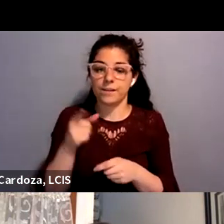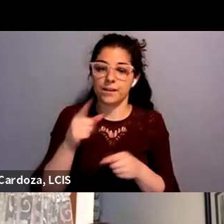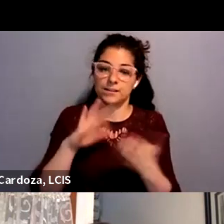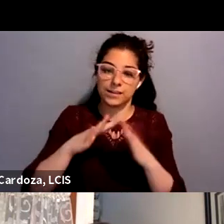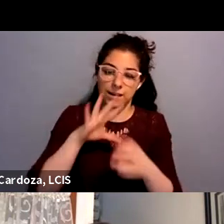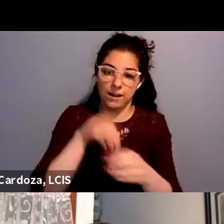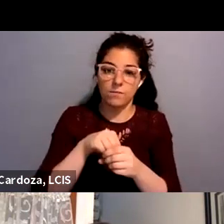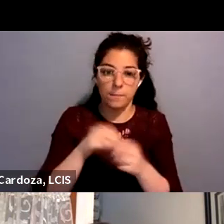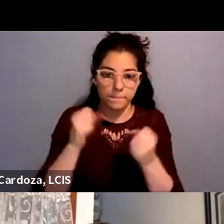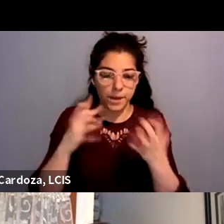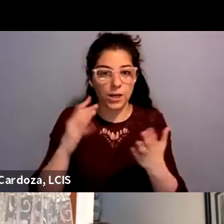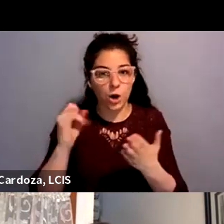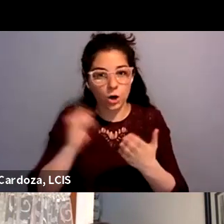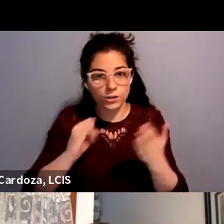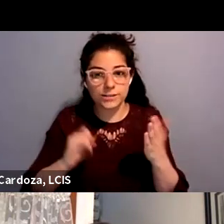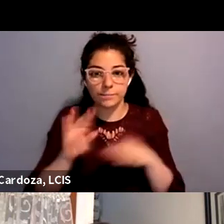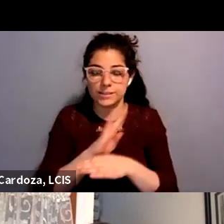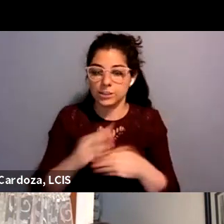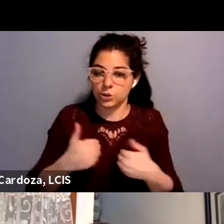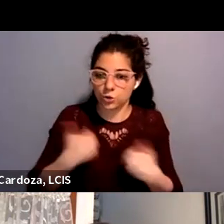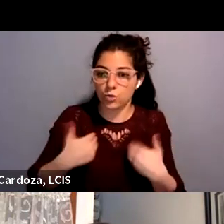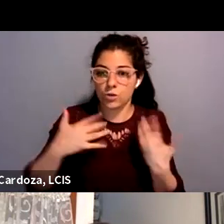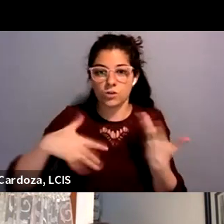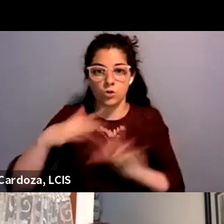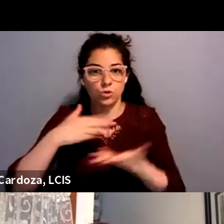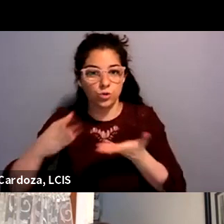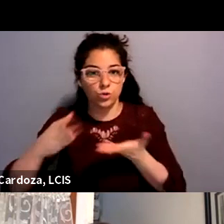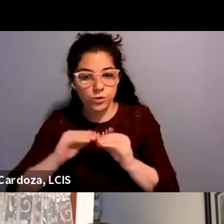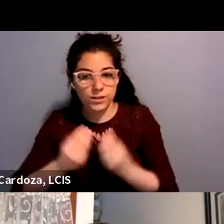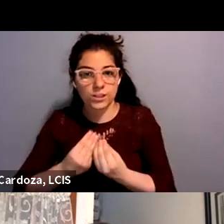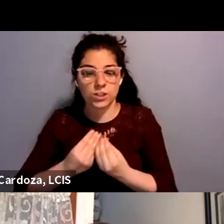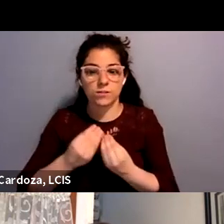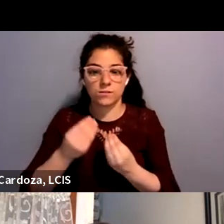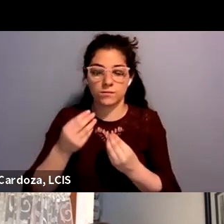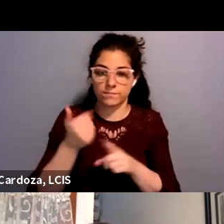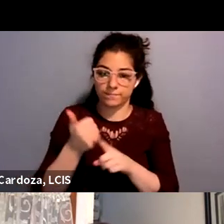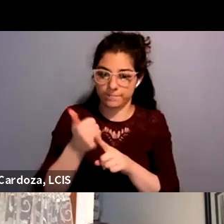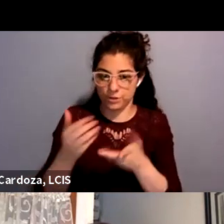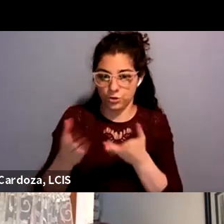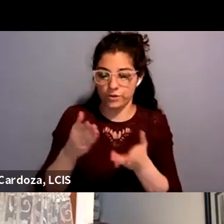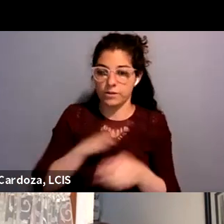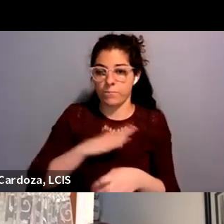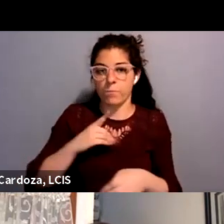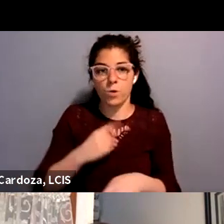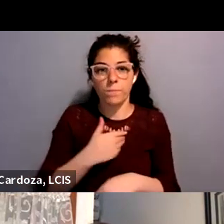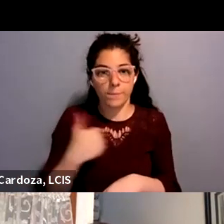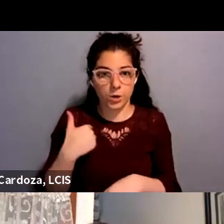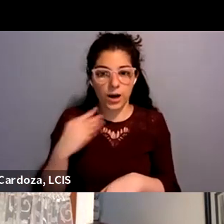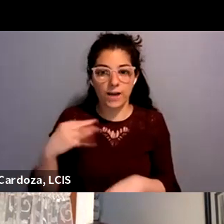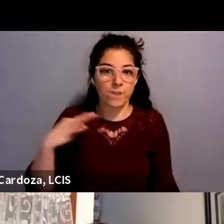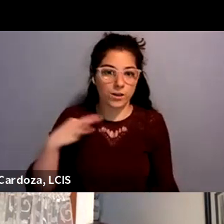many arts, business, youth, and arts social service organizations, where he has served as or serving as a board member and a